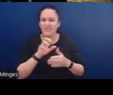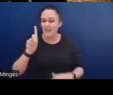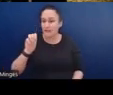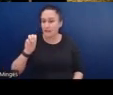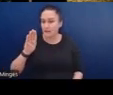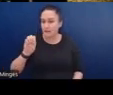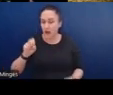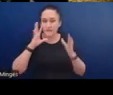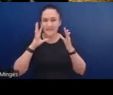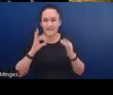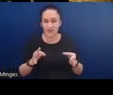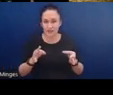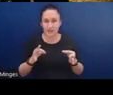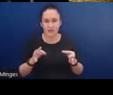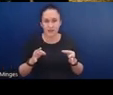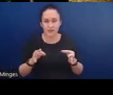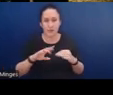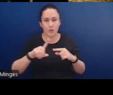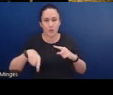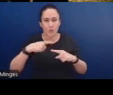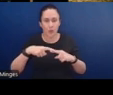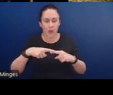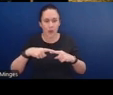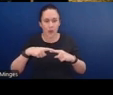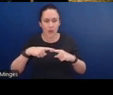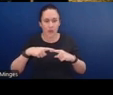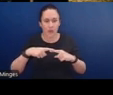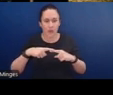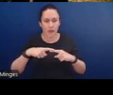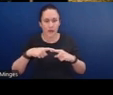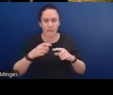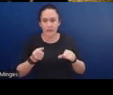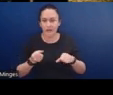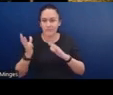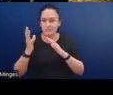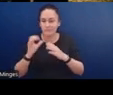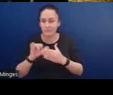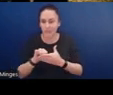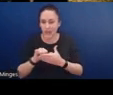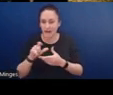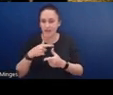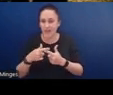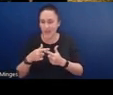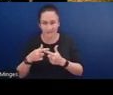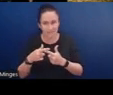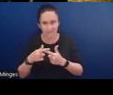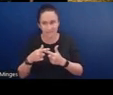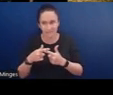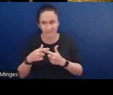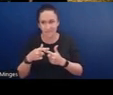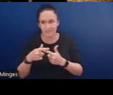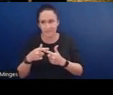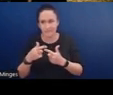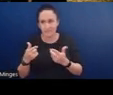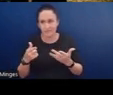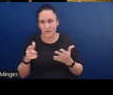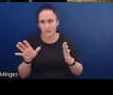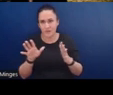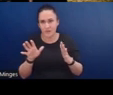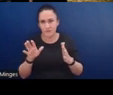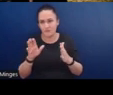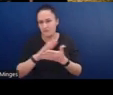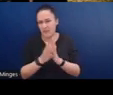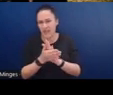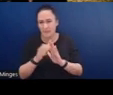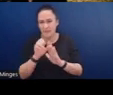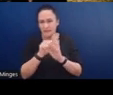decision, when it was overturned, abortion was no longer it became a states' rights issue